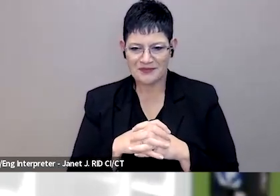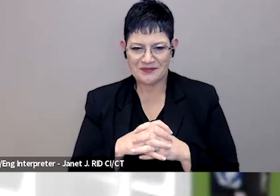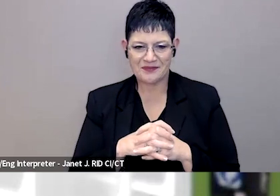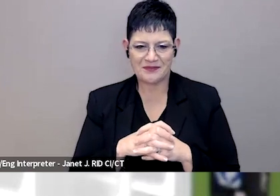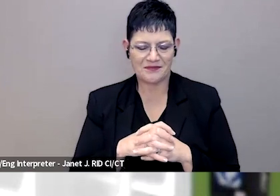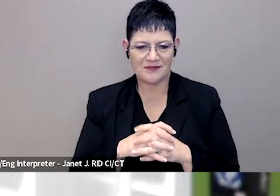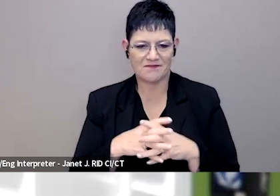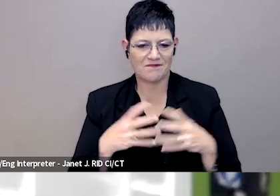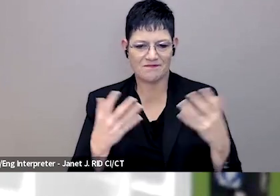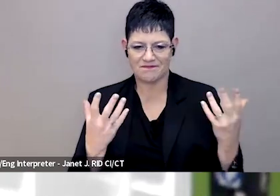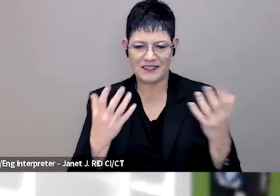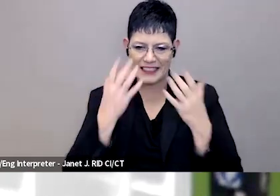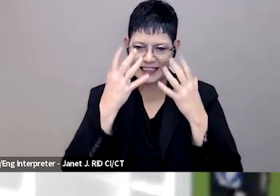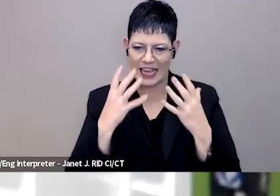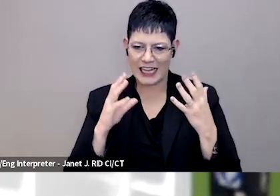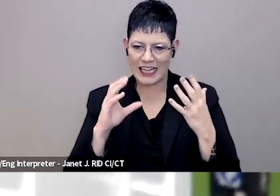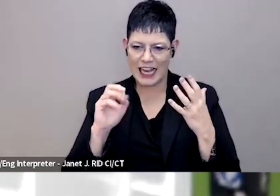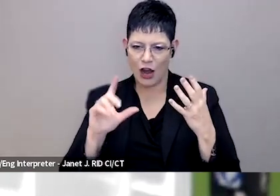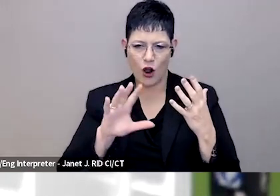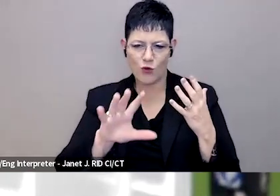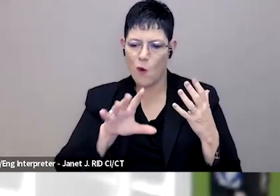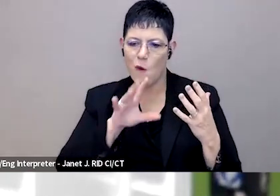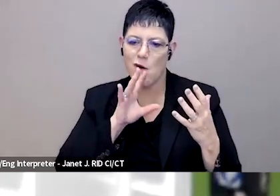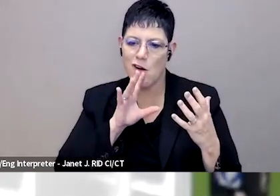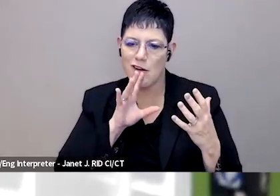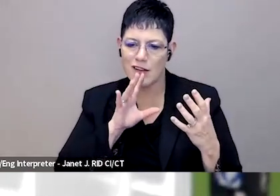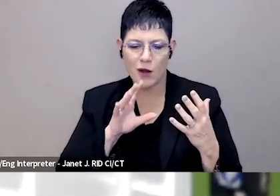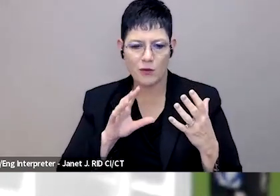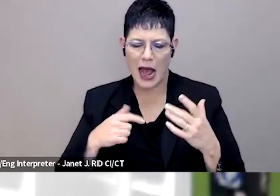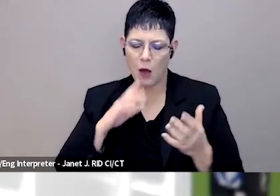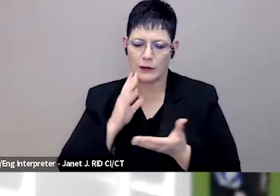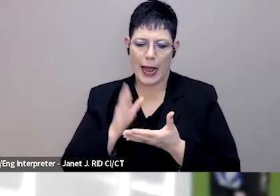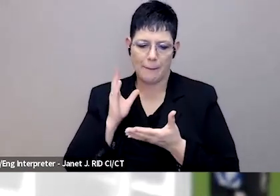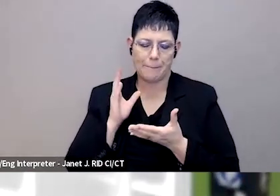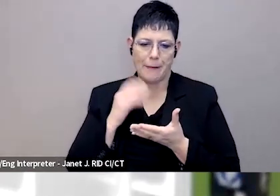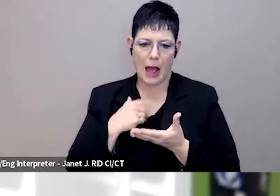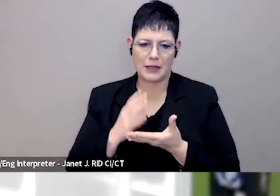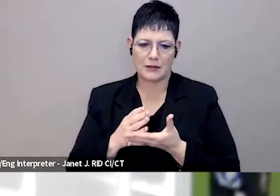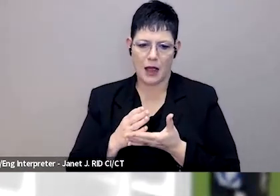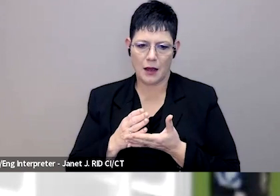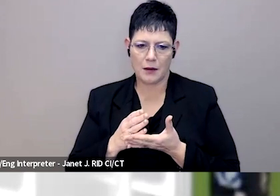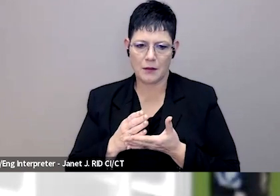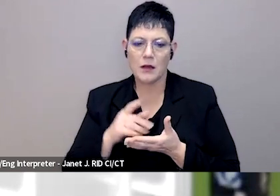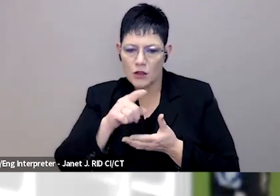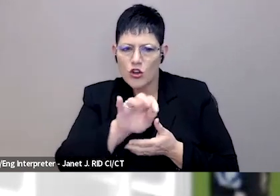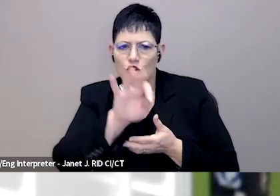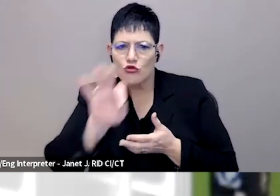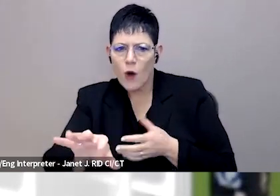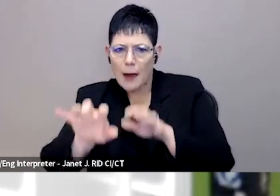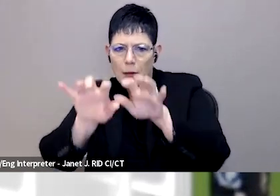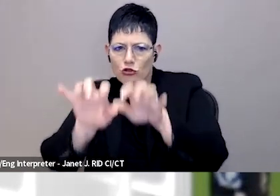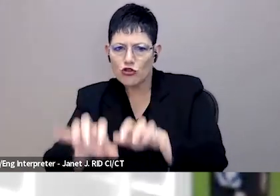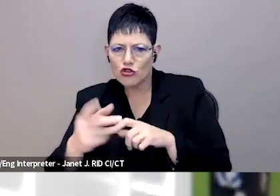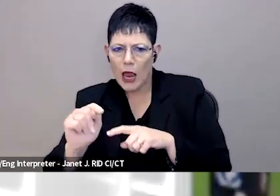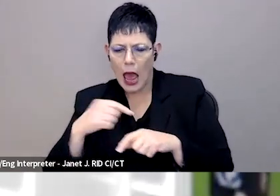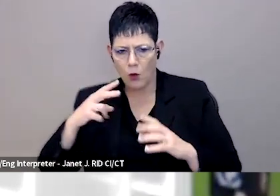I think we are, unfortunately, Carol, I know she's in. Okay, I'll stop. If you want to put your question or thought in the chat, maybe I